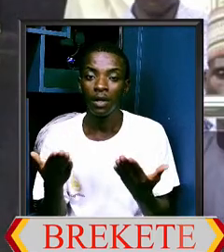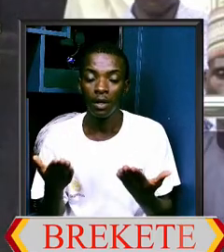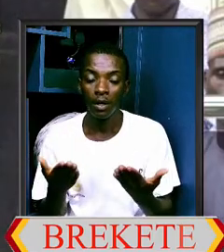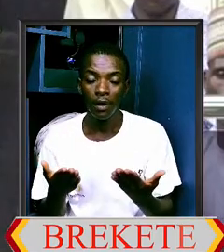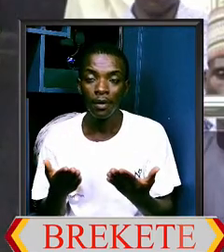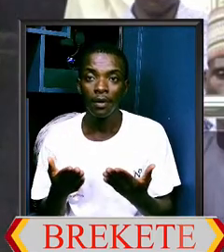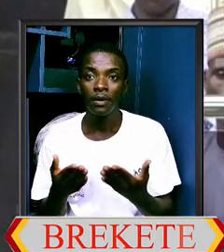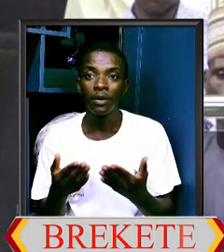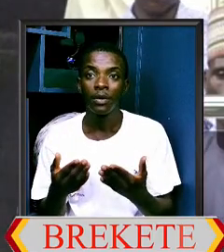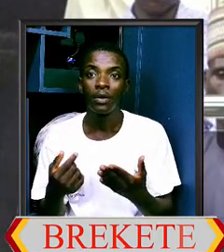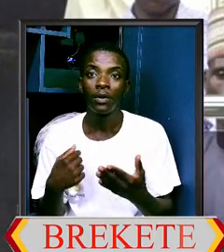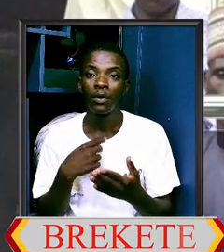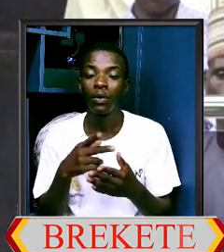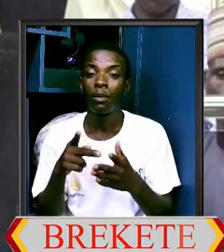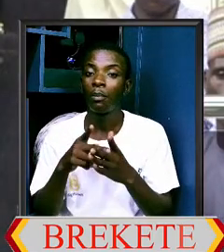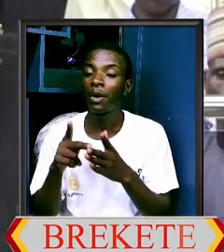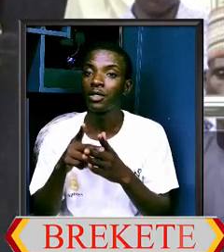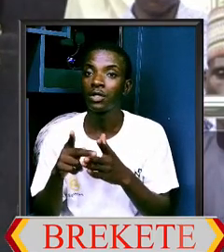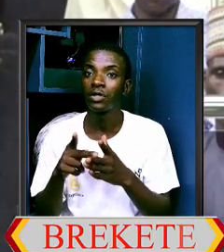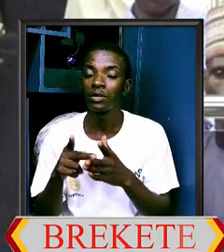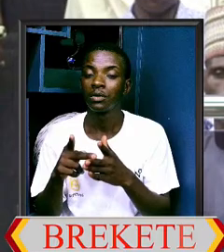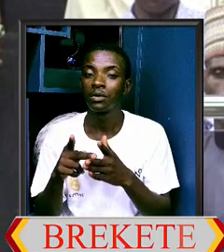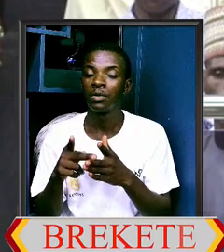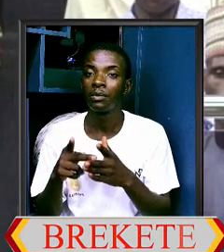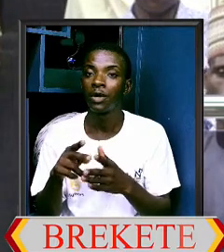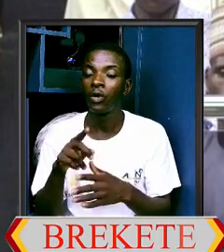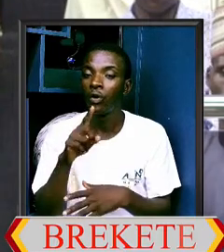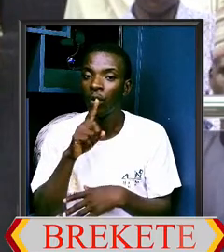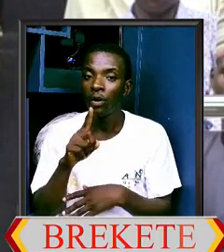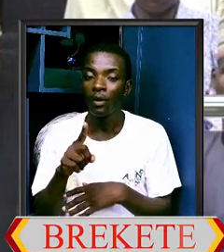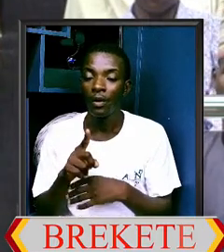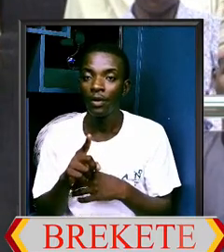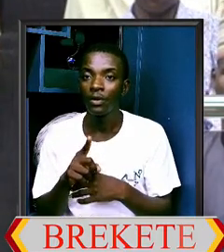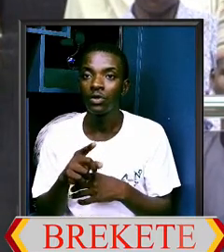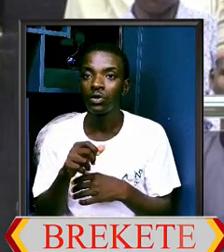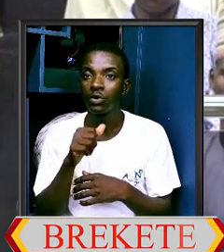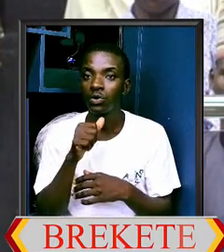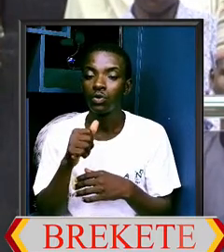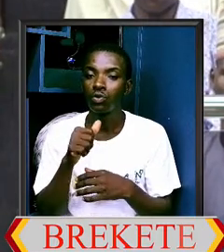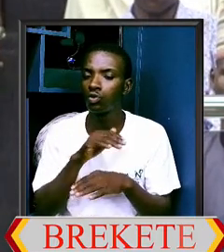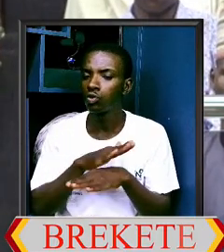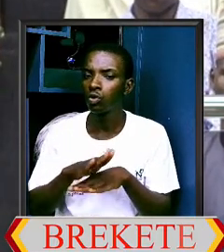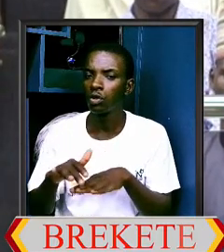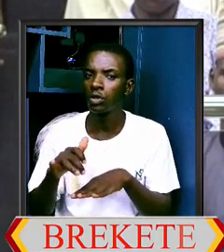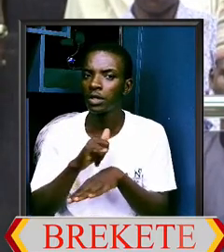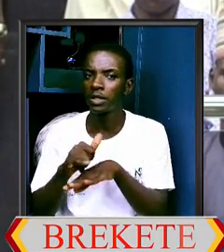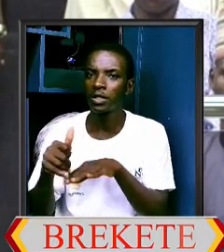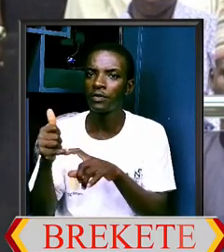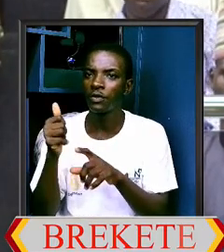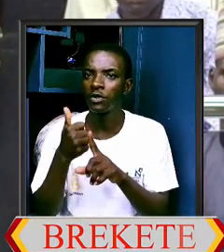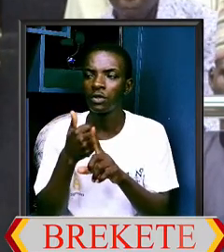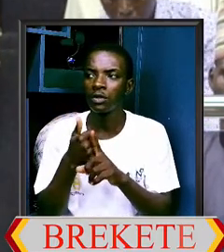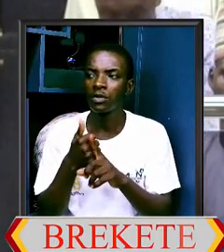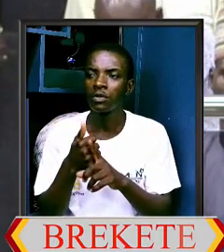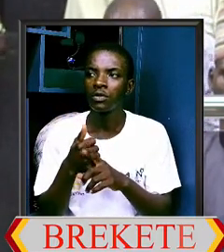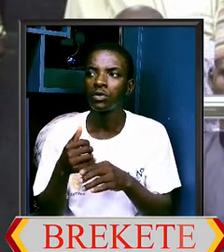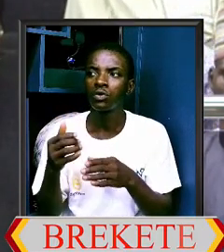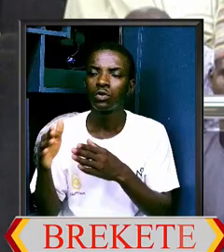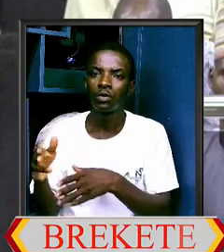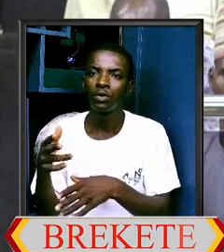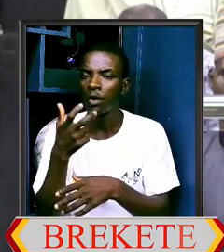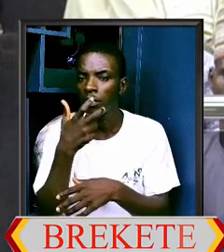No doubt. Here. We are practical, we are being realistic. Not deceive yourself. Drop the microphone